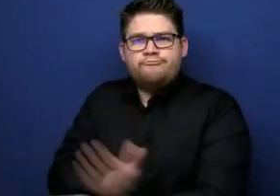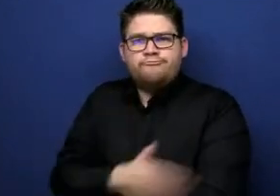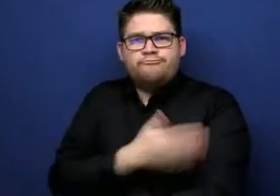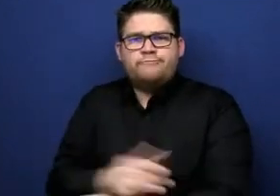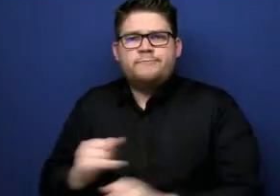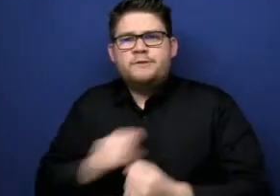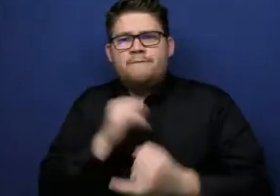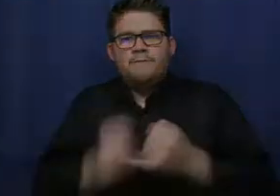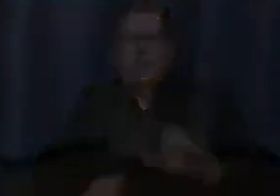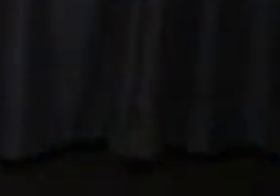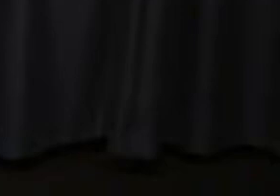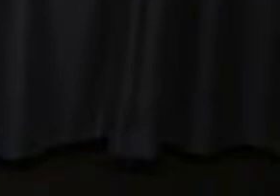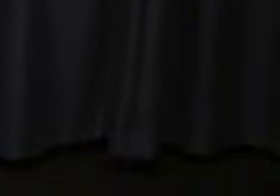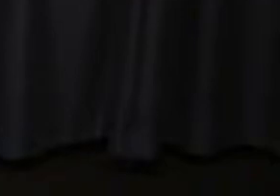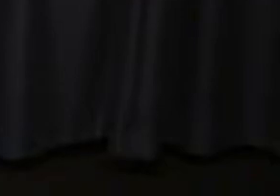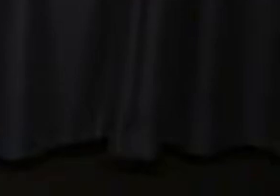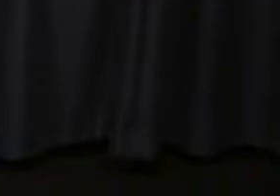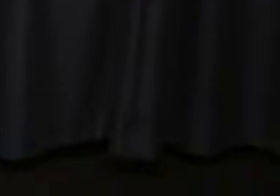Annabelle.